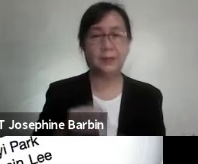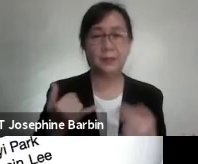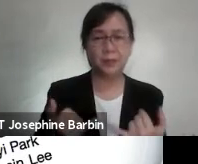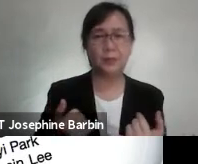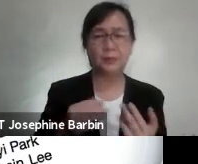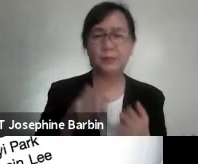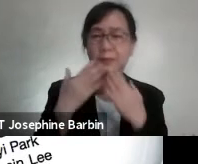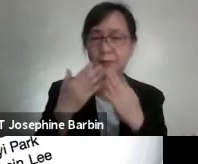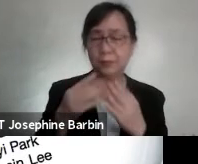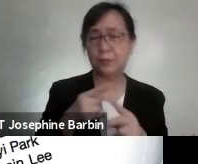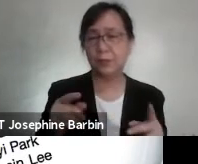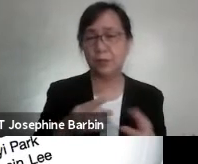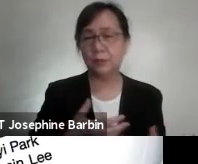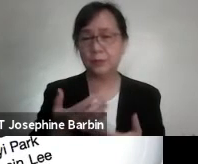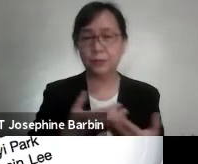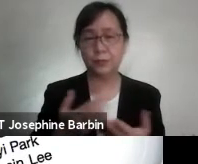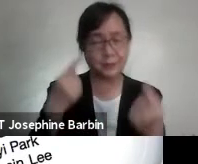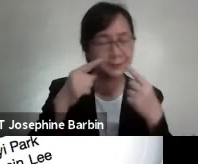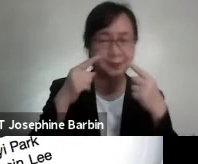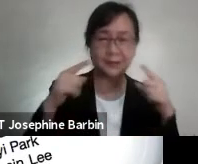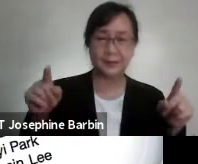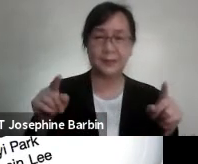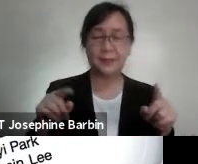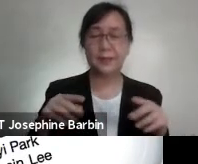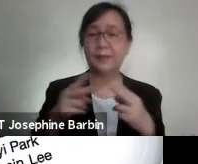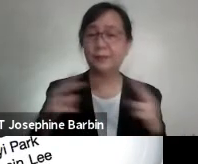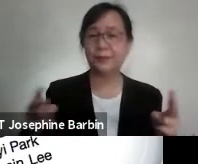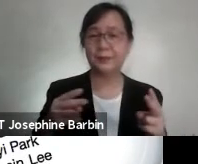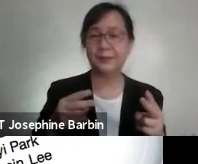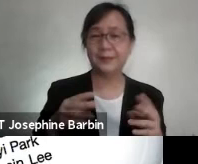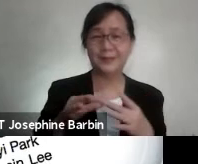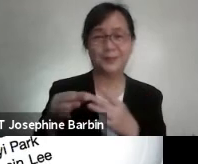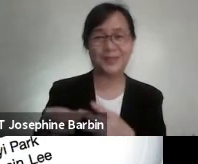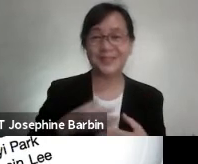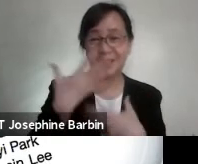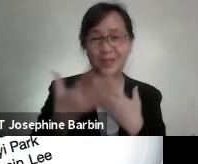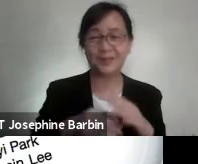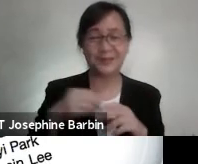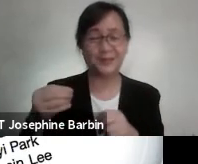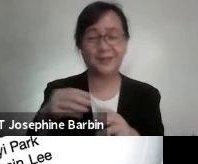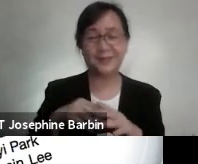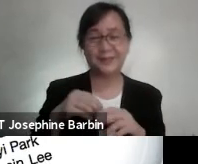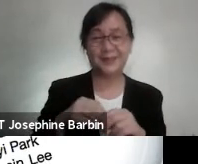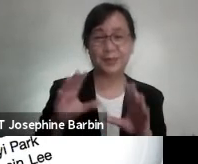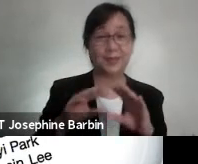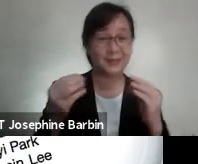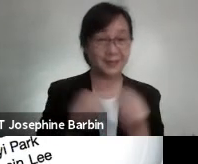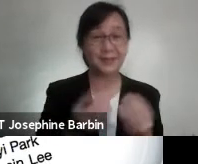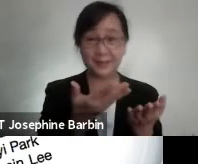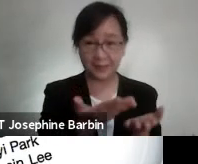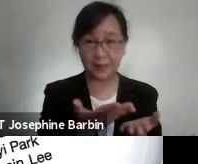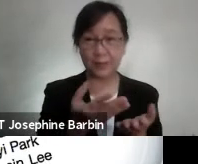for ensuring the consultations were a success, and a very special shout out to the organisations who are on your screen at the